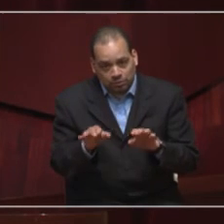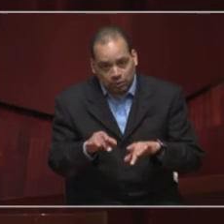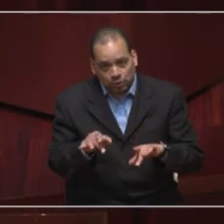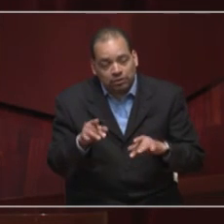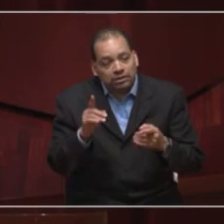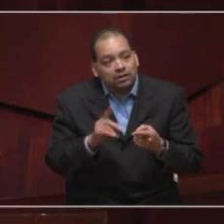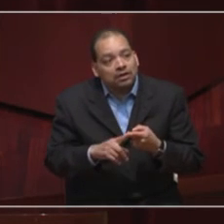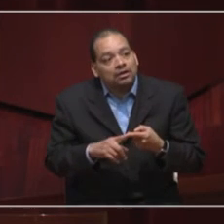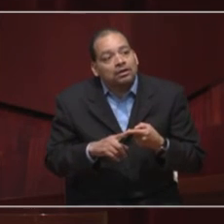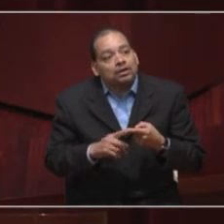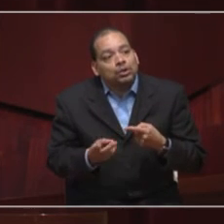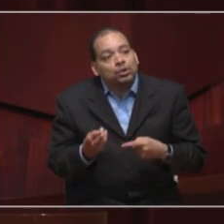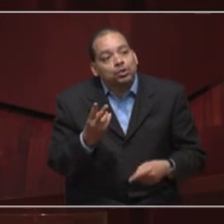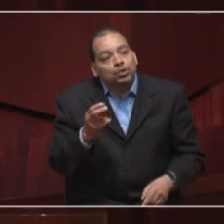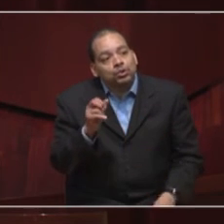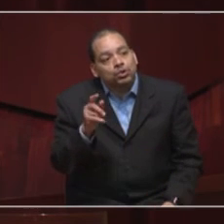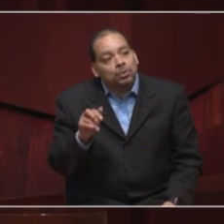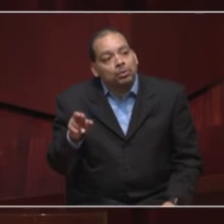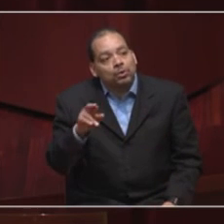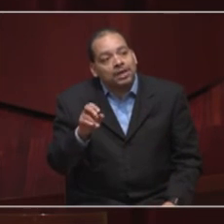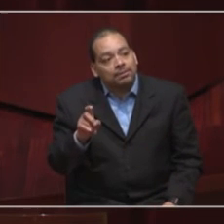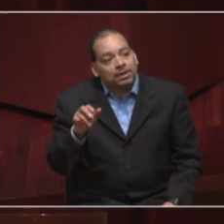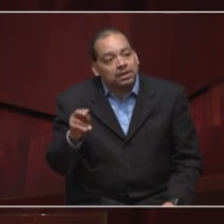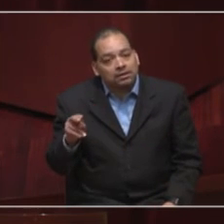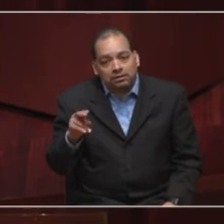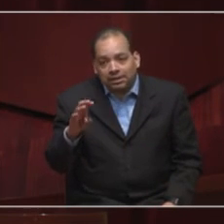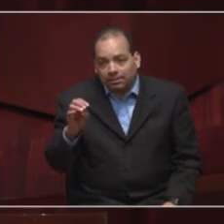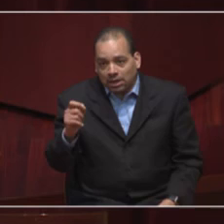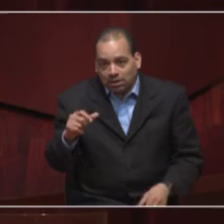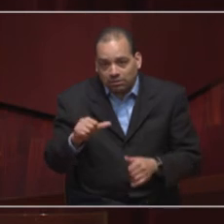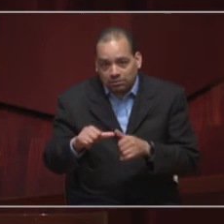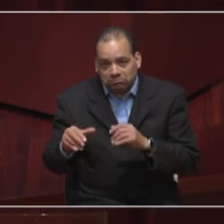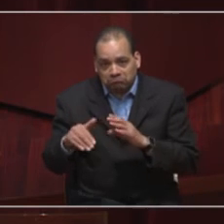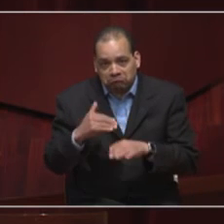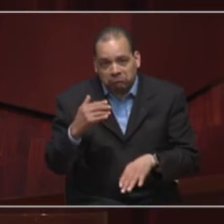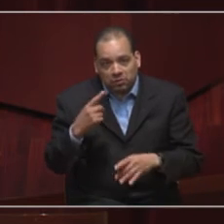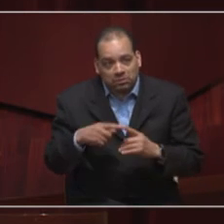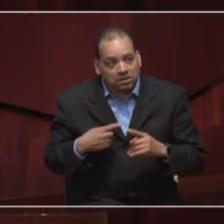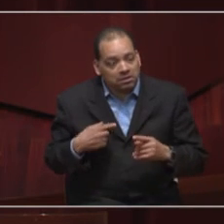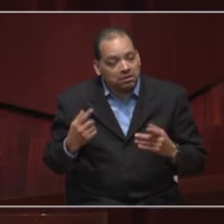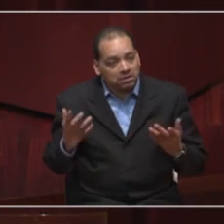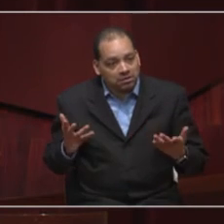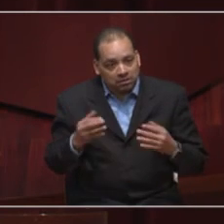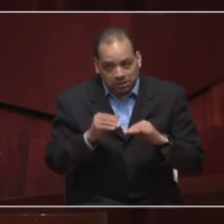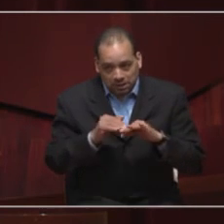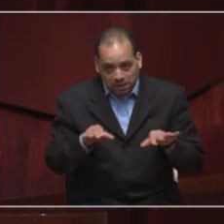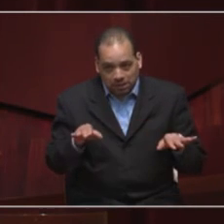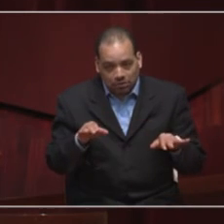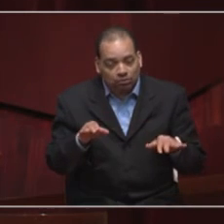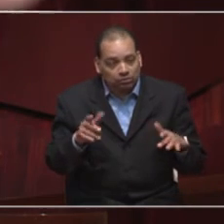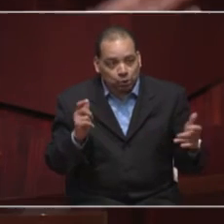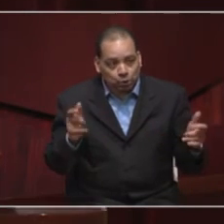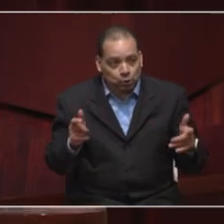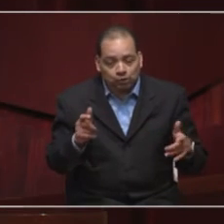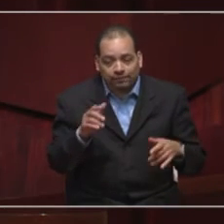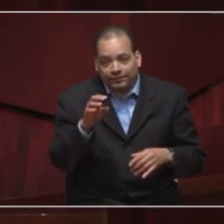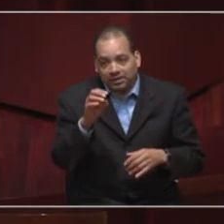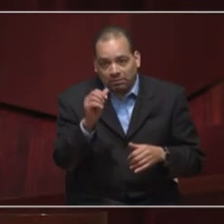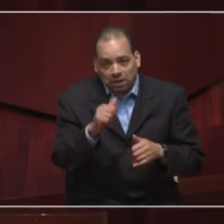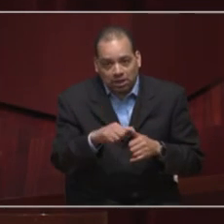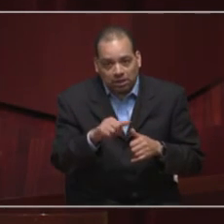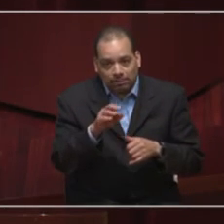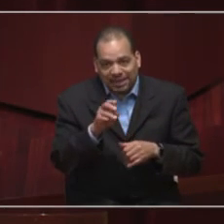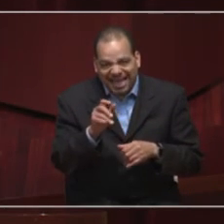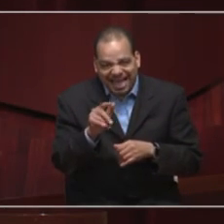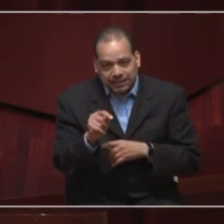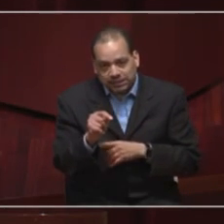super administrators get emails from me, as well as my sending out of a massive email blast to